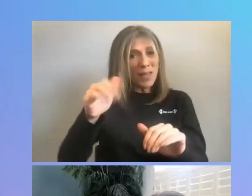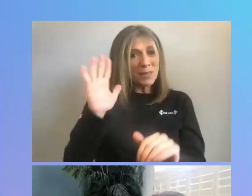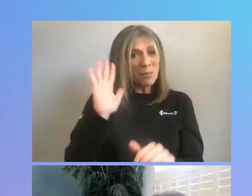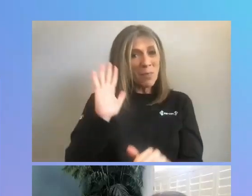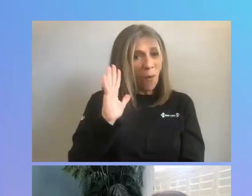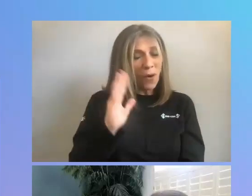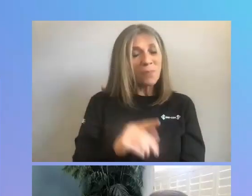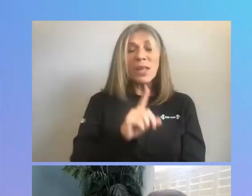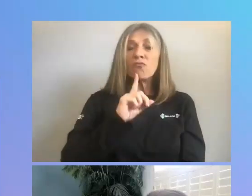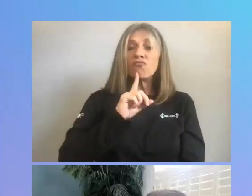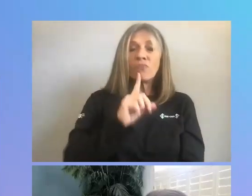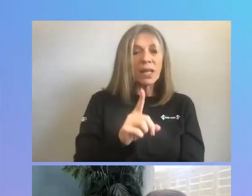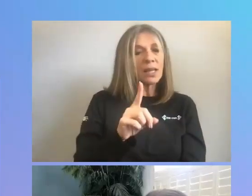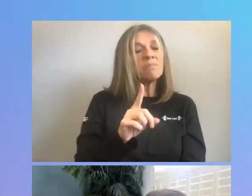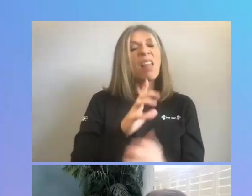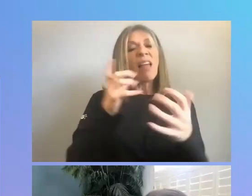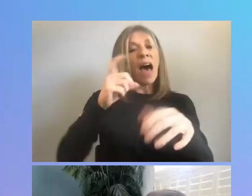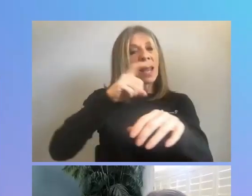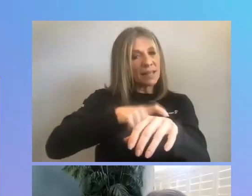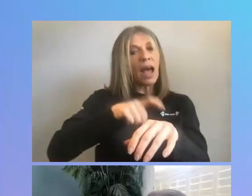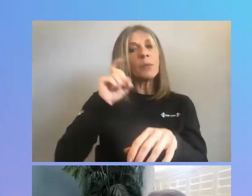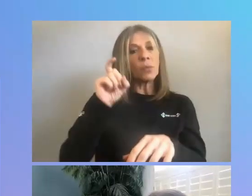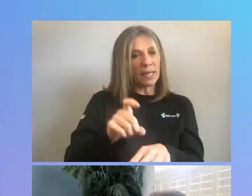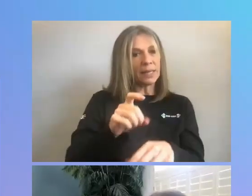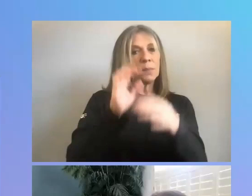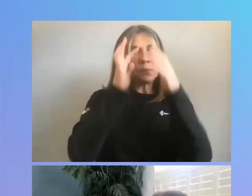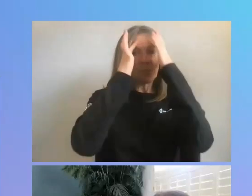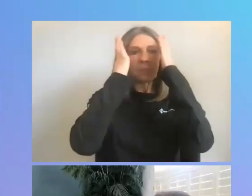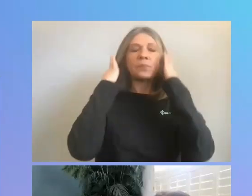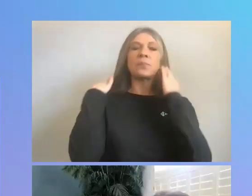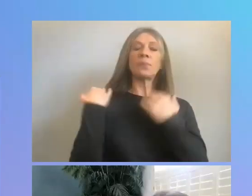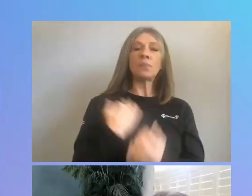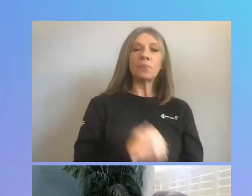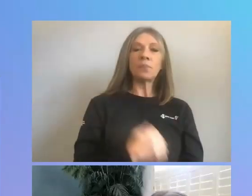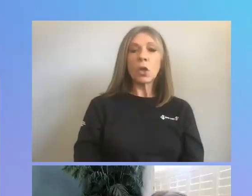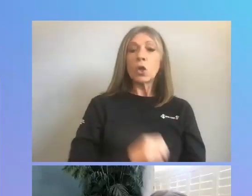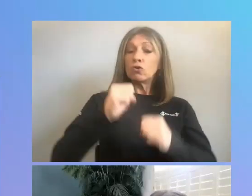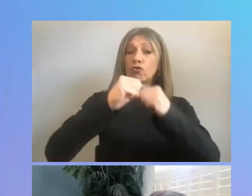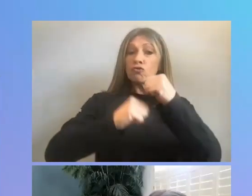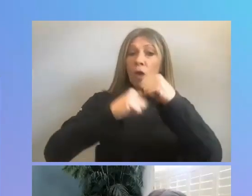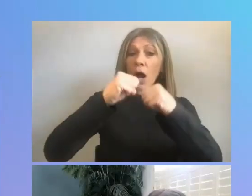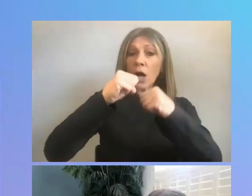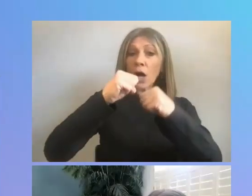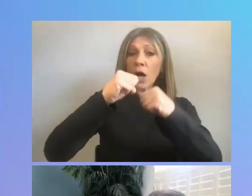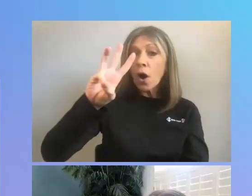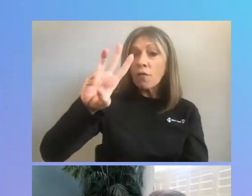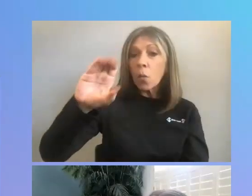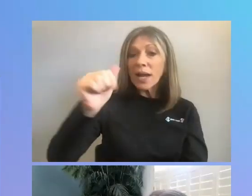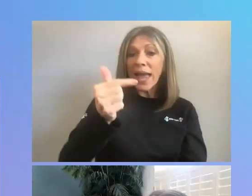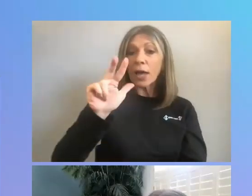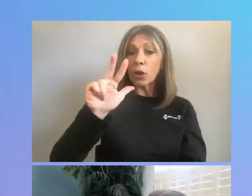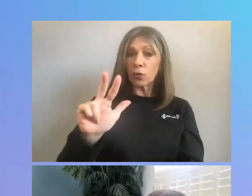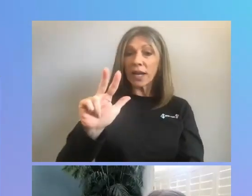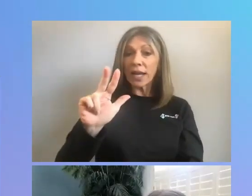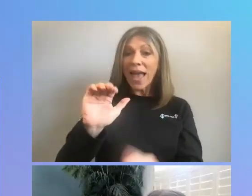it really does take time to do this. The structure of WCAG 3, the way